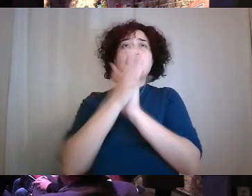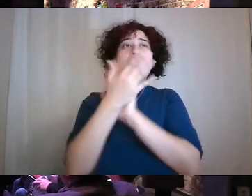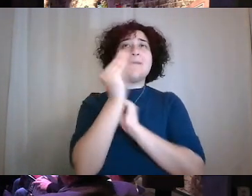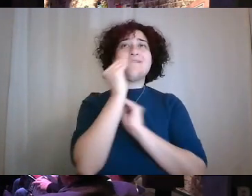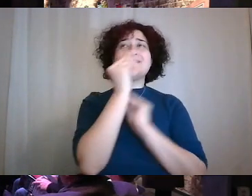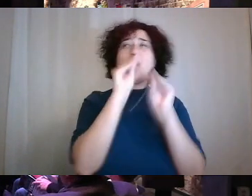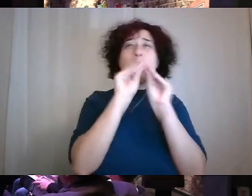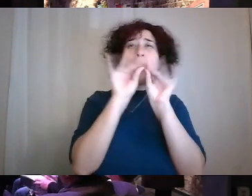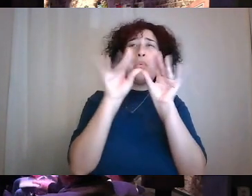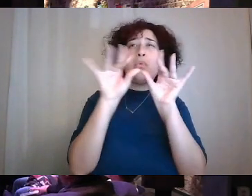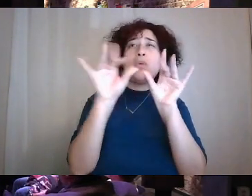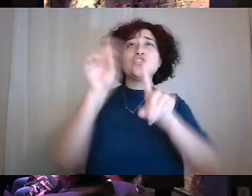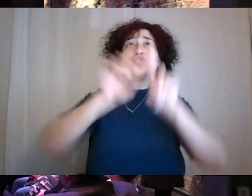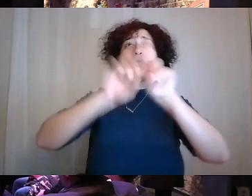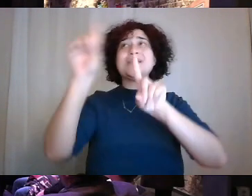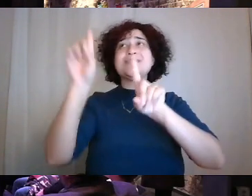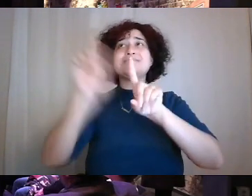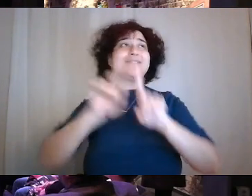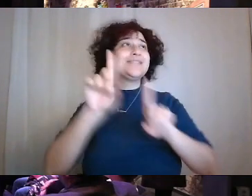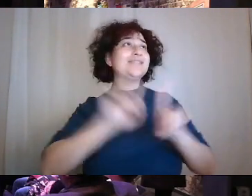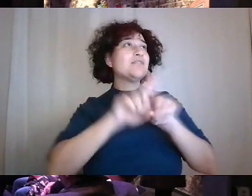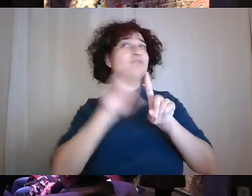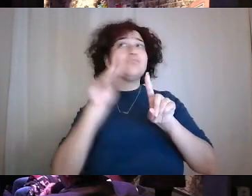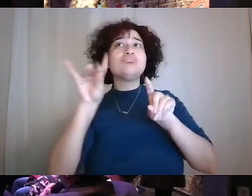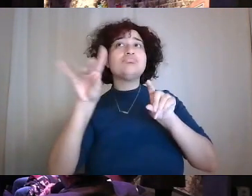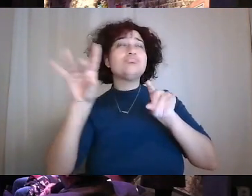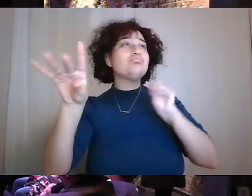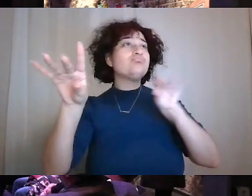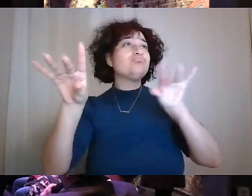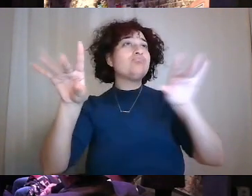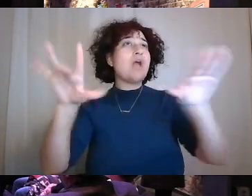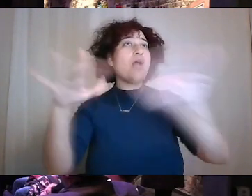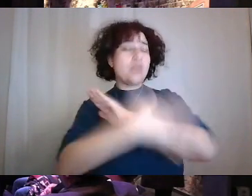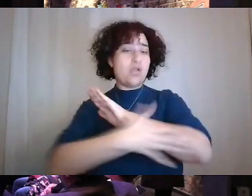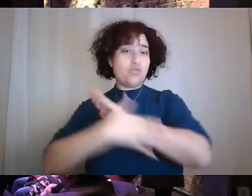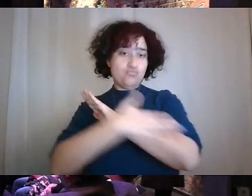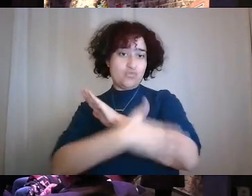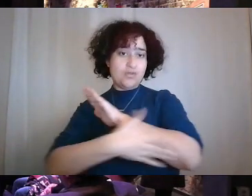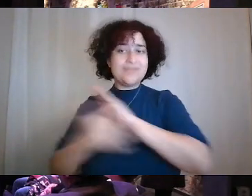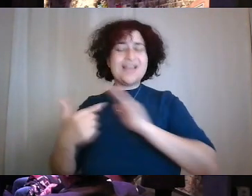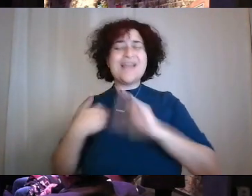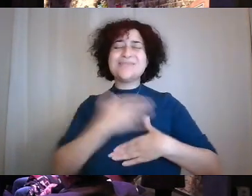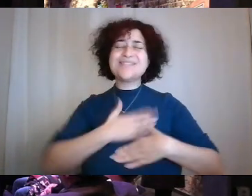ways around the country. And I am excited to come back and